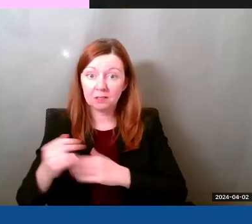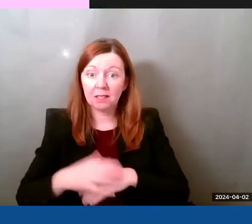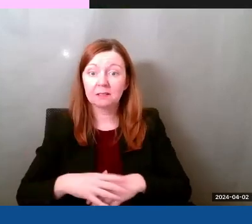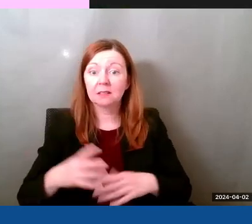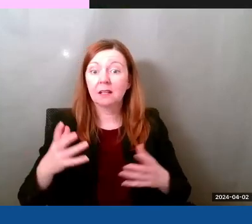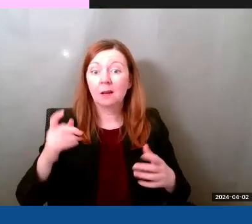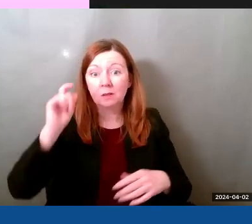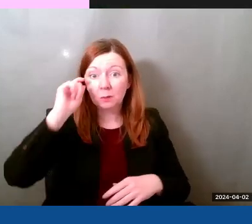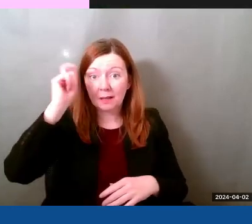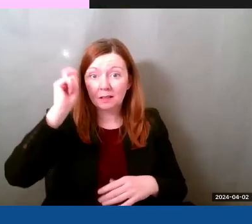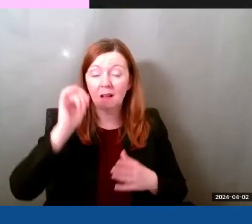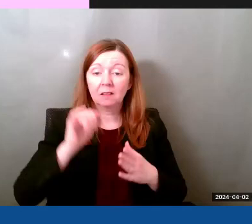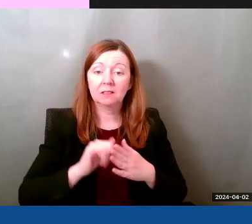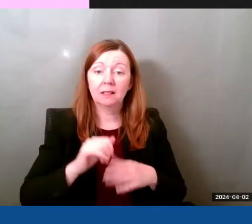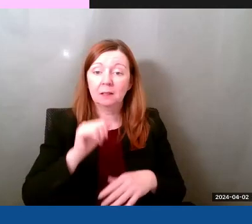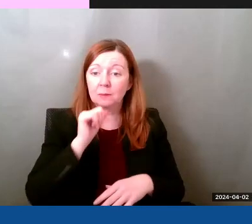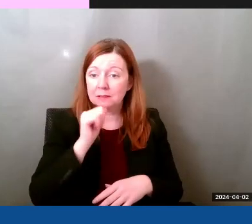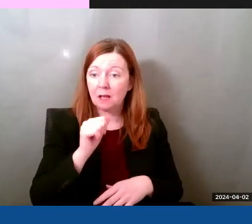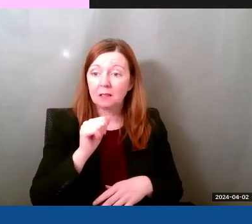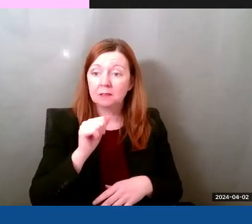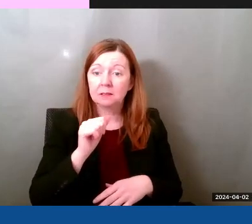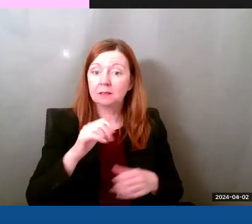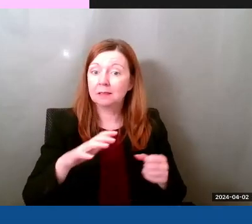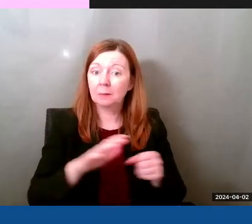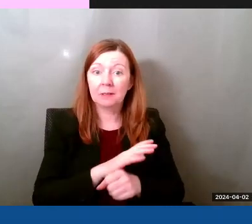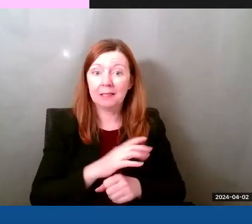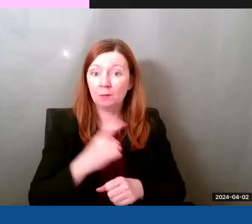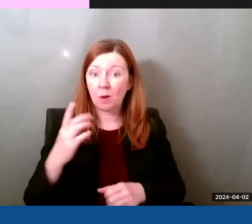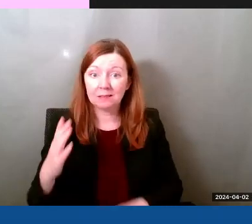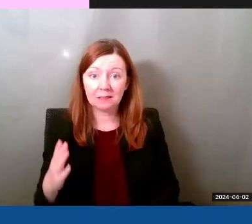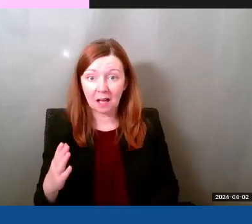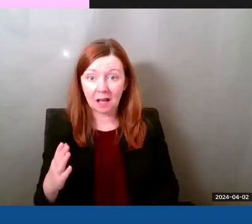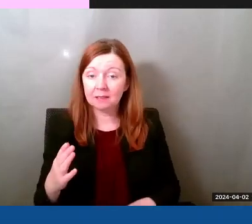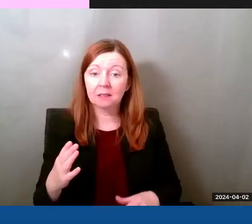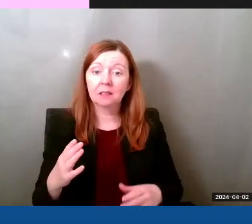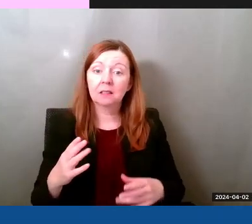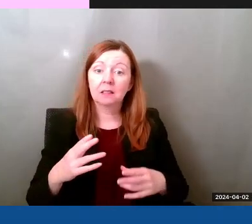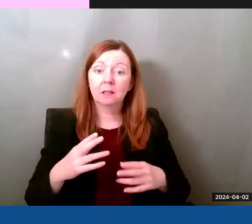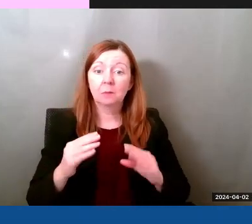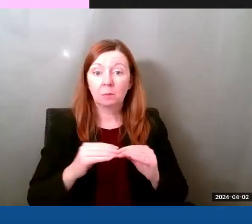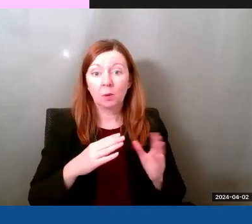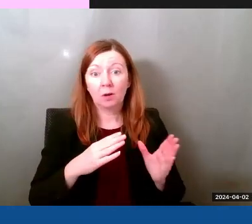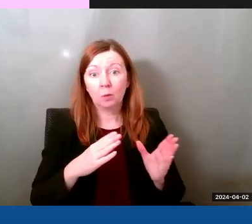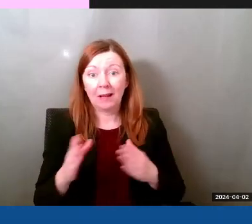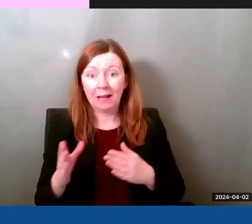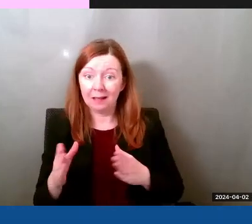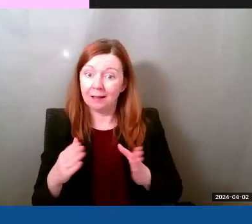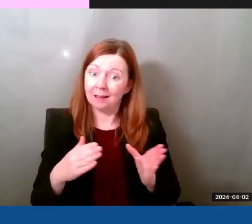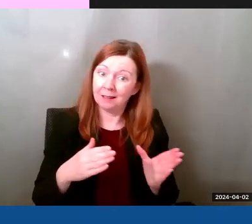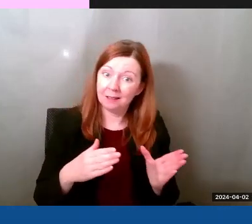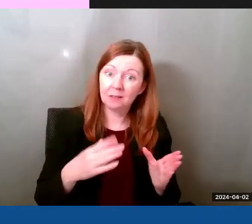just want to acknowledge that it wasn't complete one-sided, although it was weighted for sure.